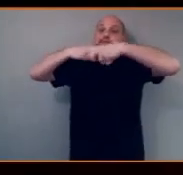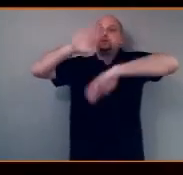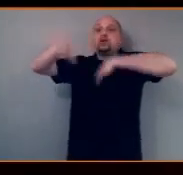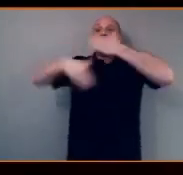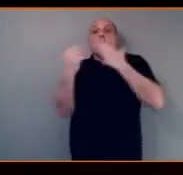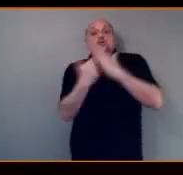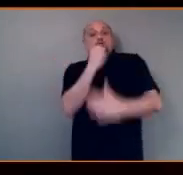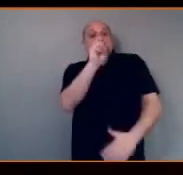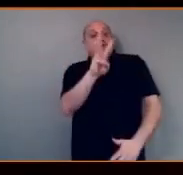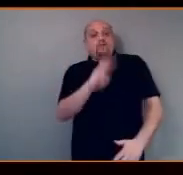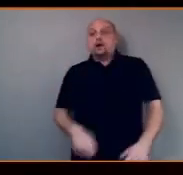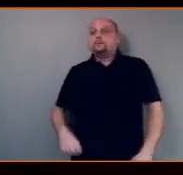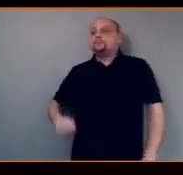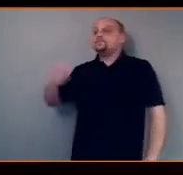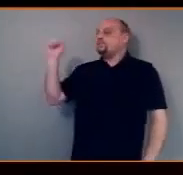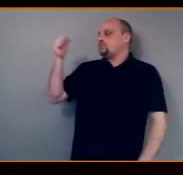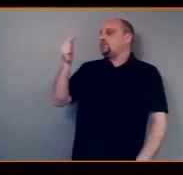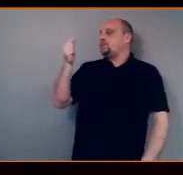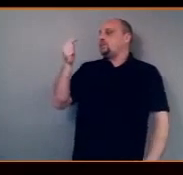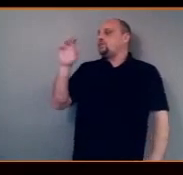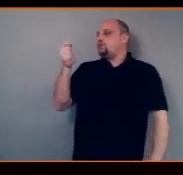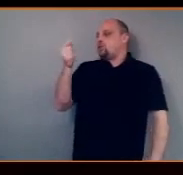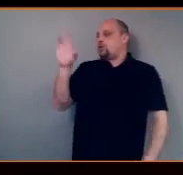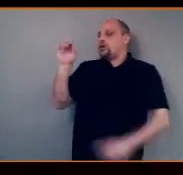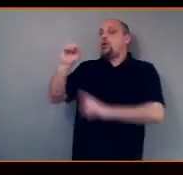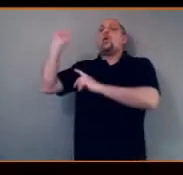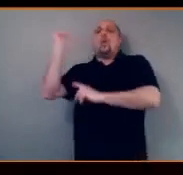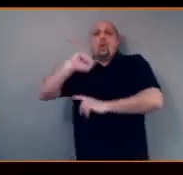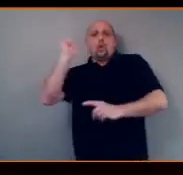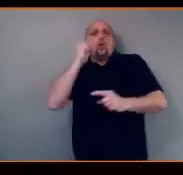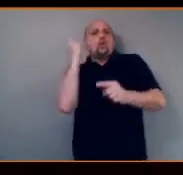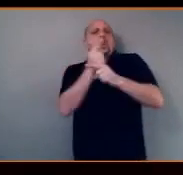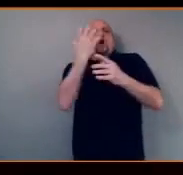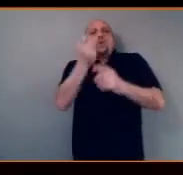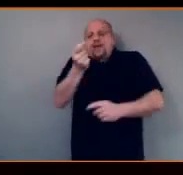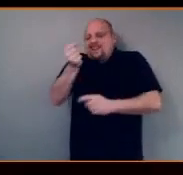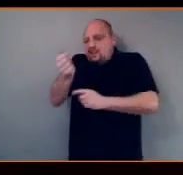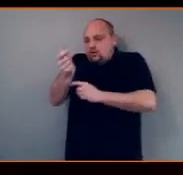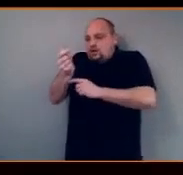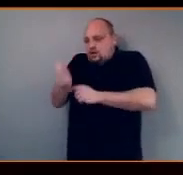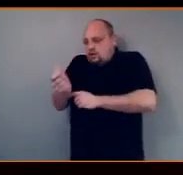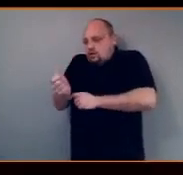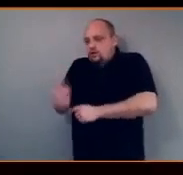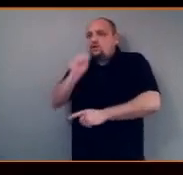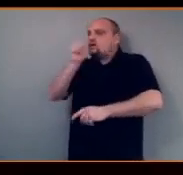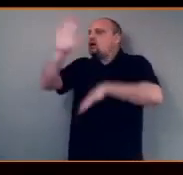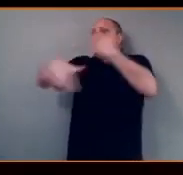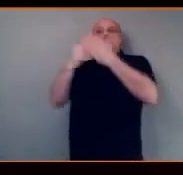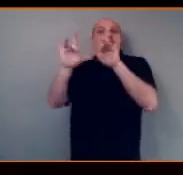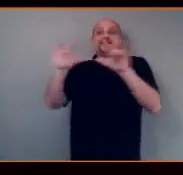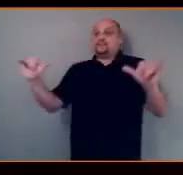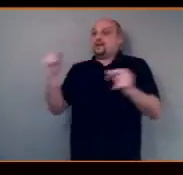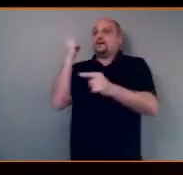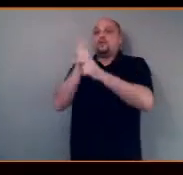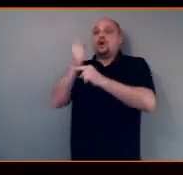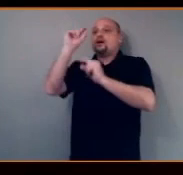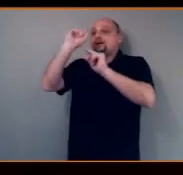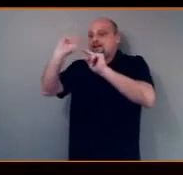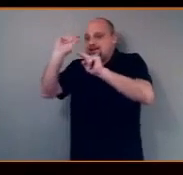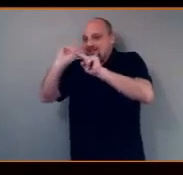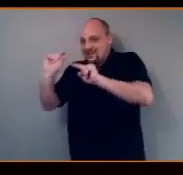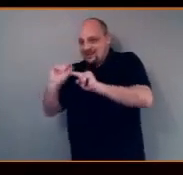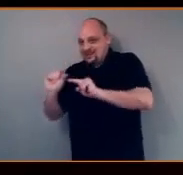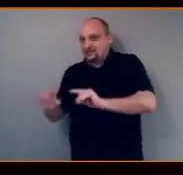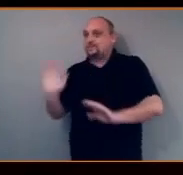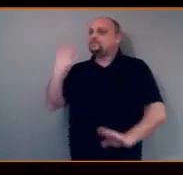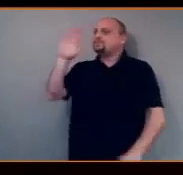on Mars, you don't want to rush through it, so you do little by little, just not all at once. Awesome. That's amazing. So